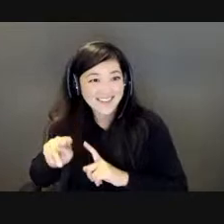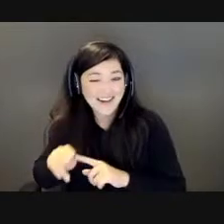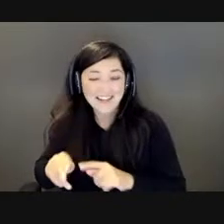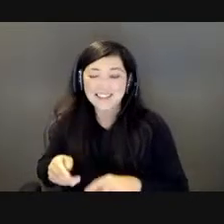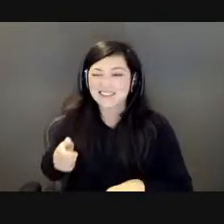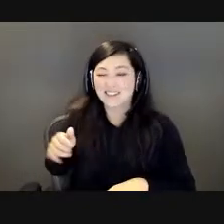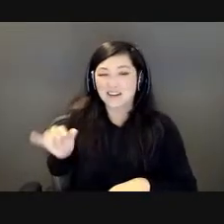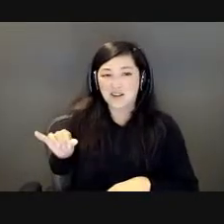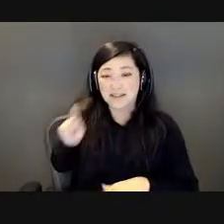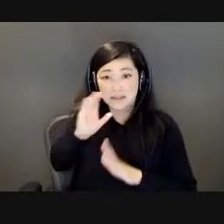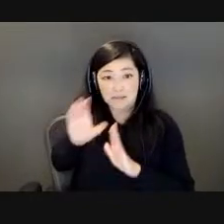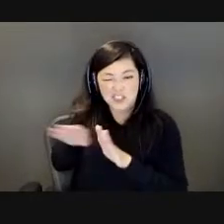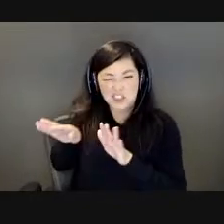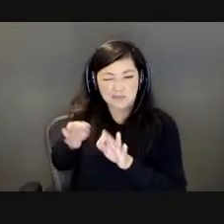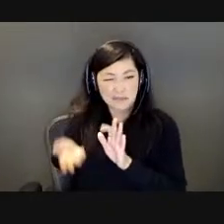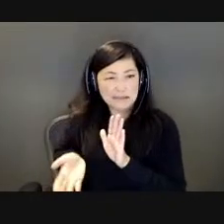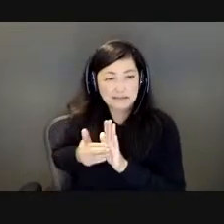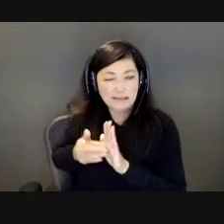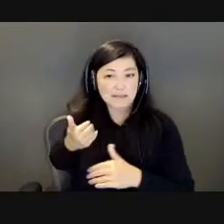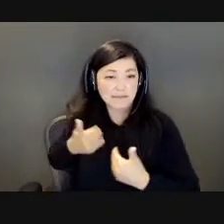black hat.